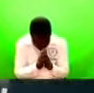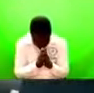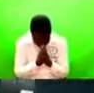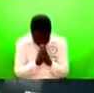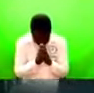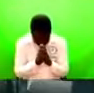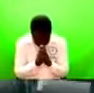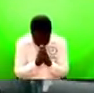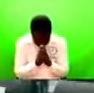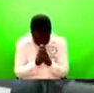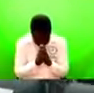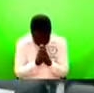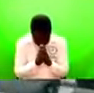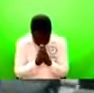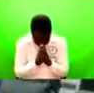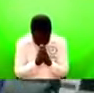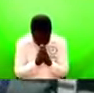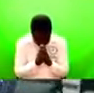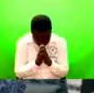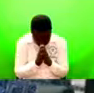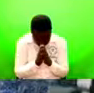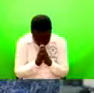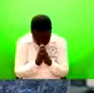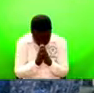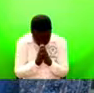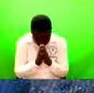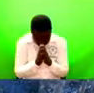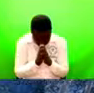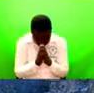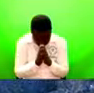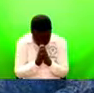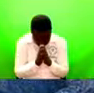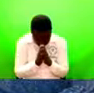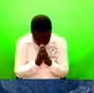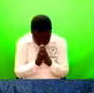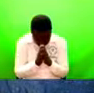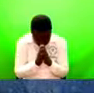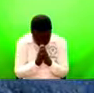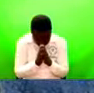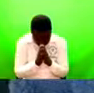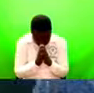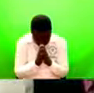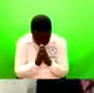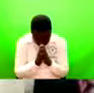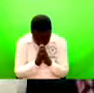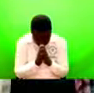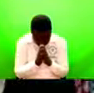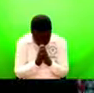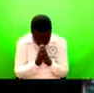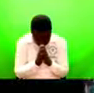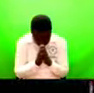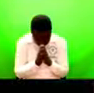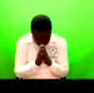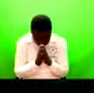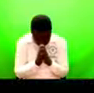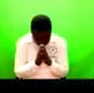Orokoto le kanda andale. Li siri andali kanda. Ni